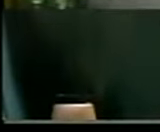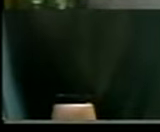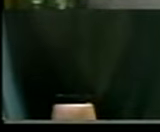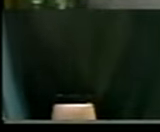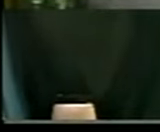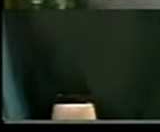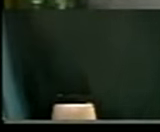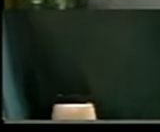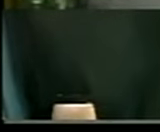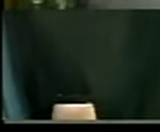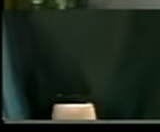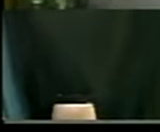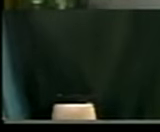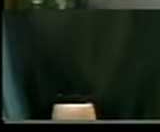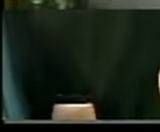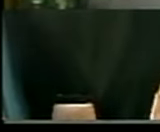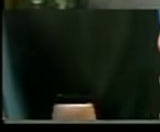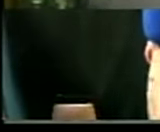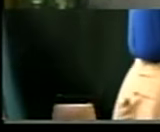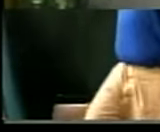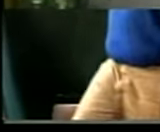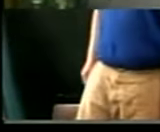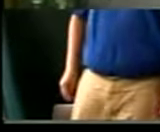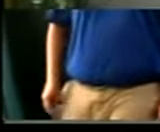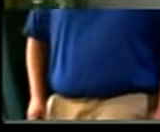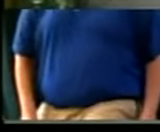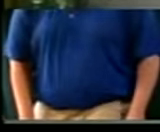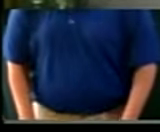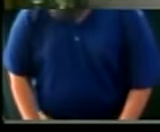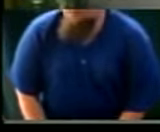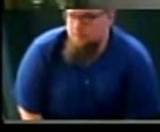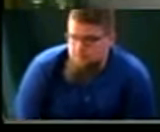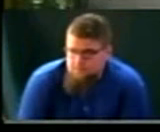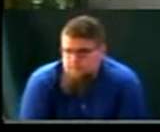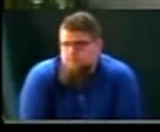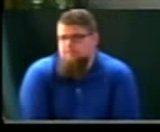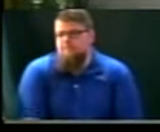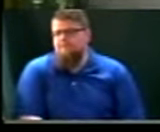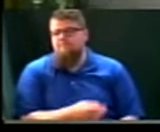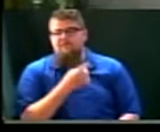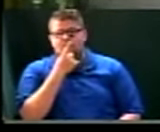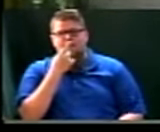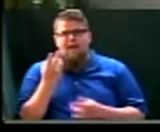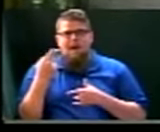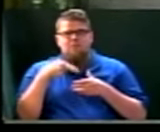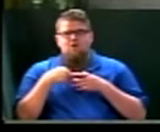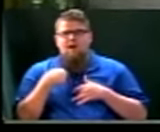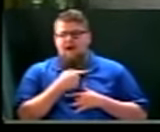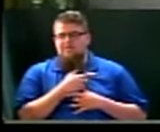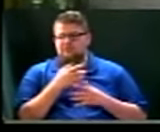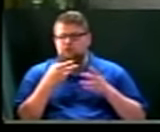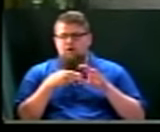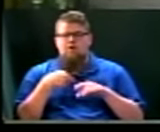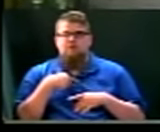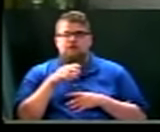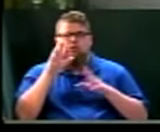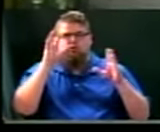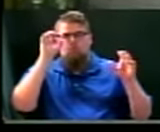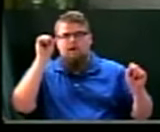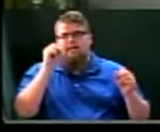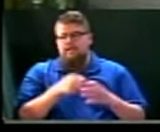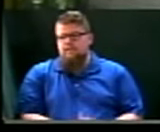Seth, if you'll come forward, and you're going to be joined there by your board rep and the superintendent.